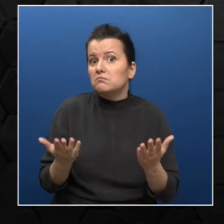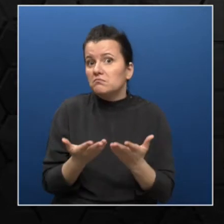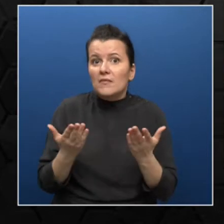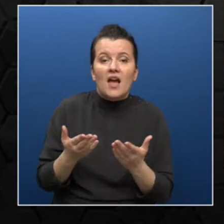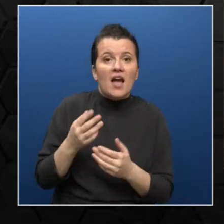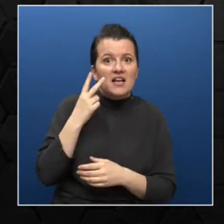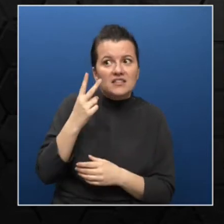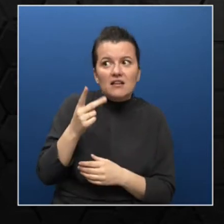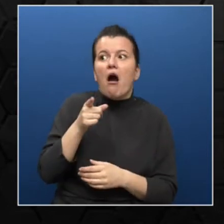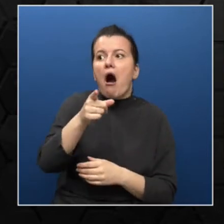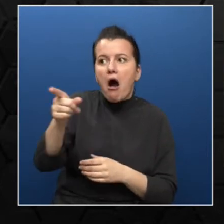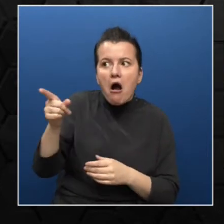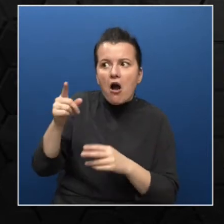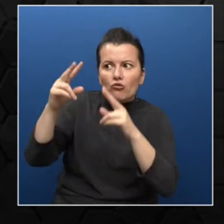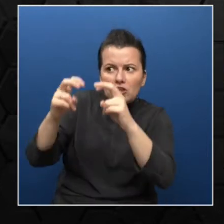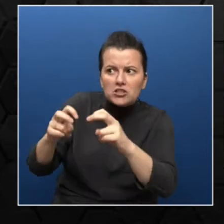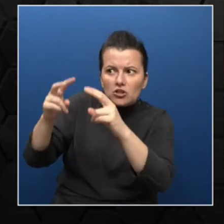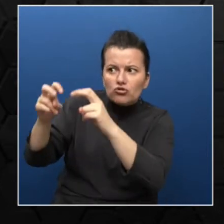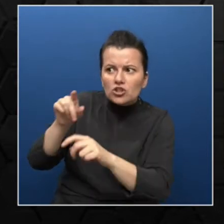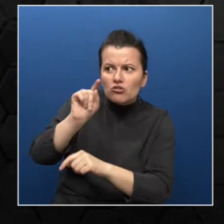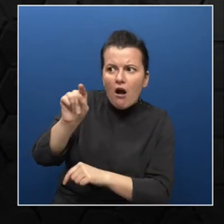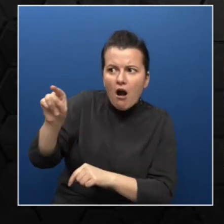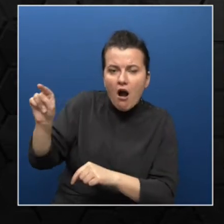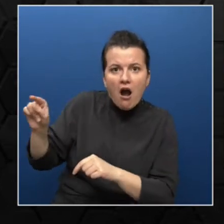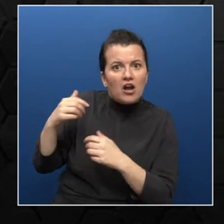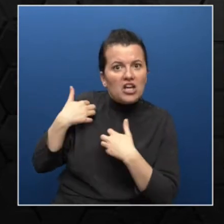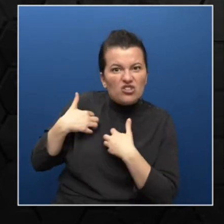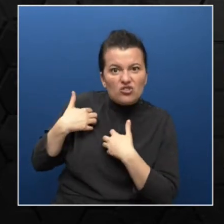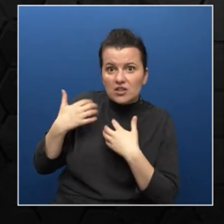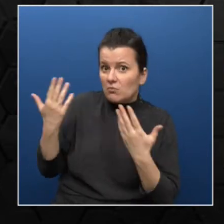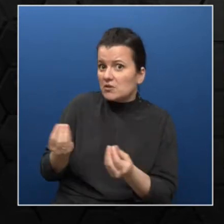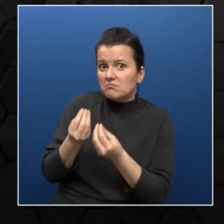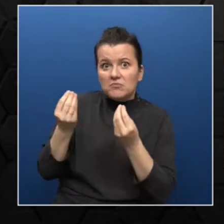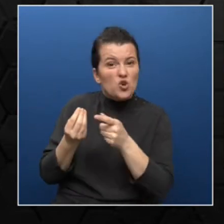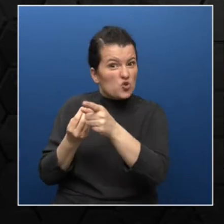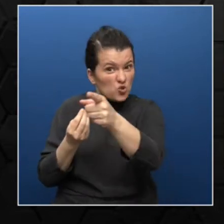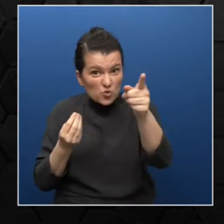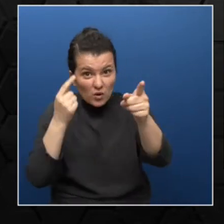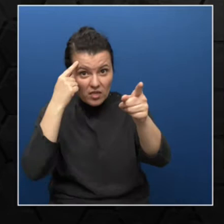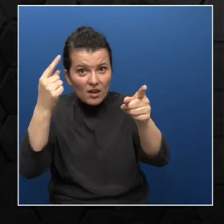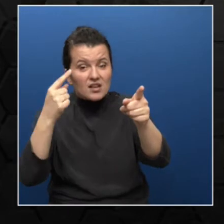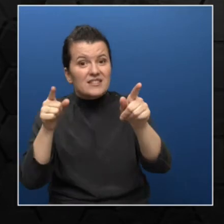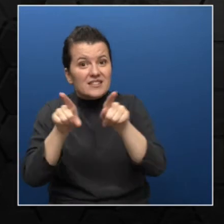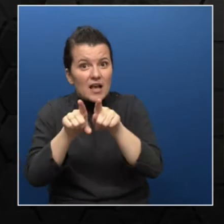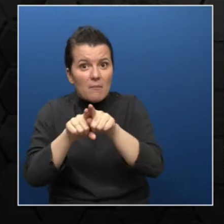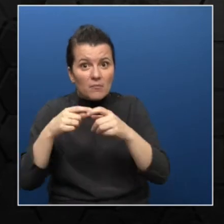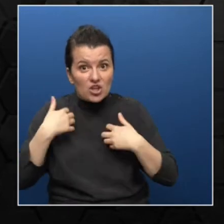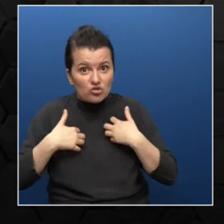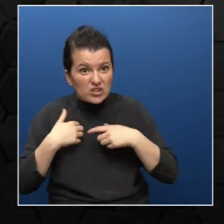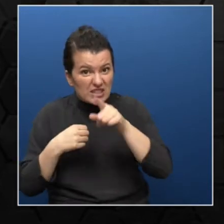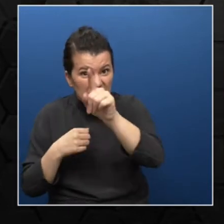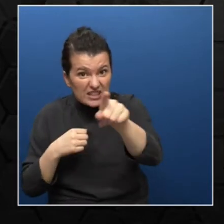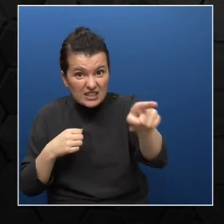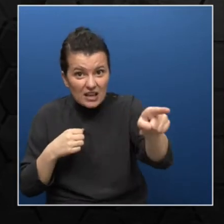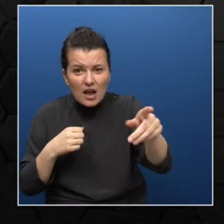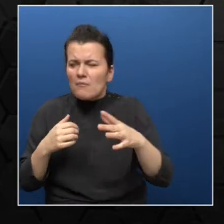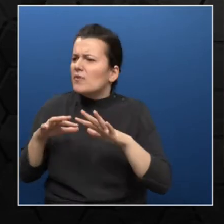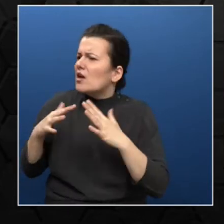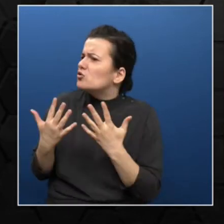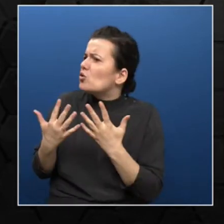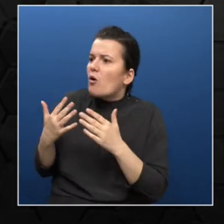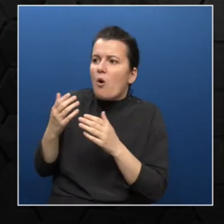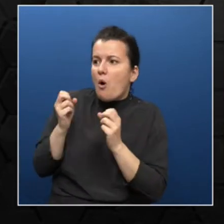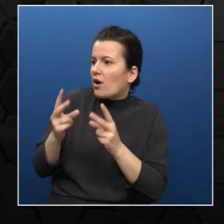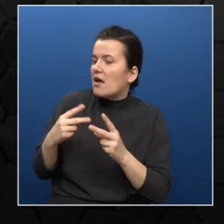with research and people who are doing research. Okay, if you're interested, then what are the next steps? I mean, you could always approach professors at